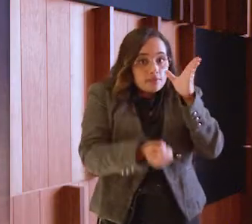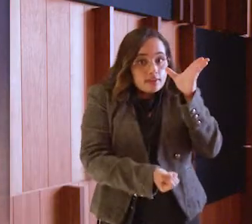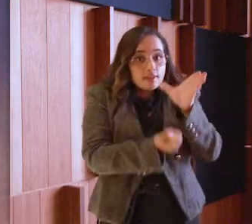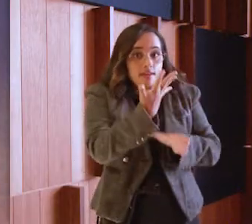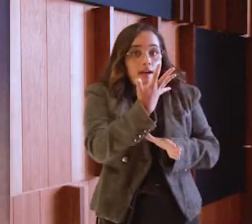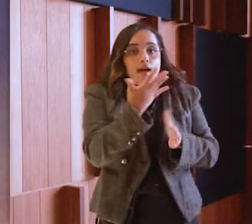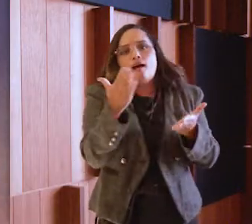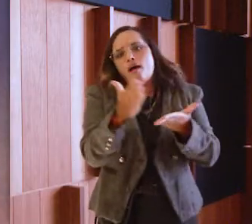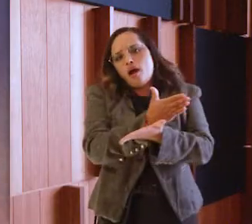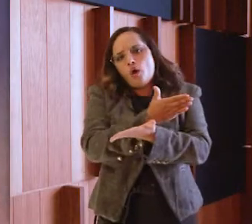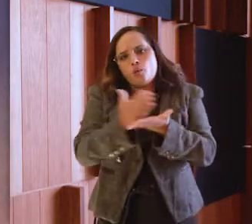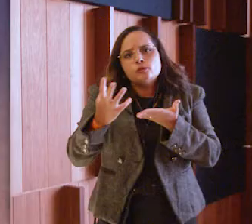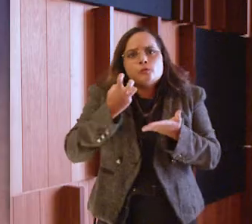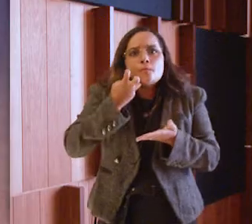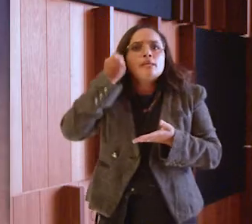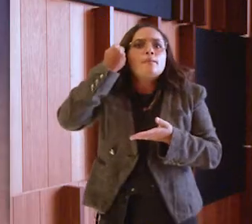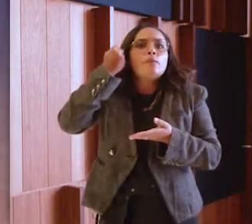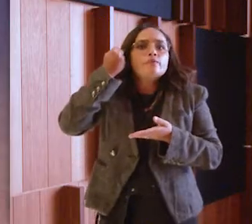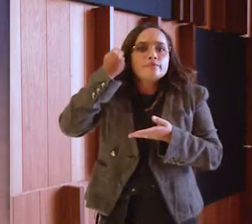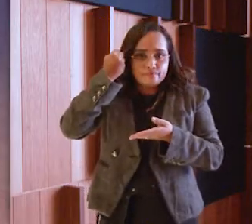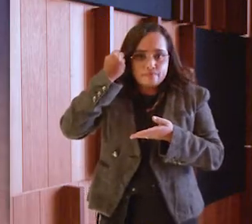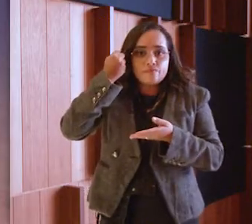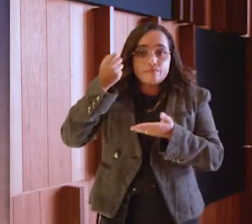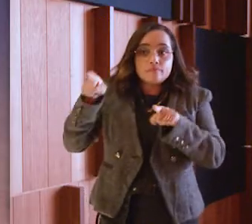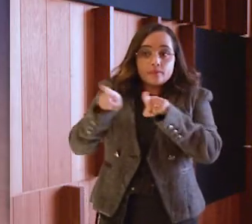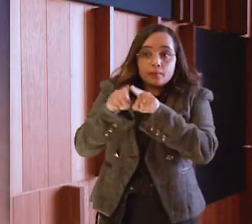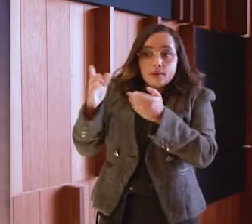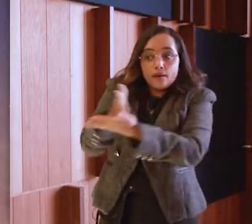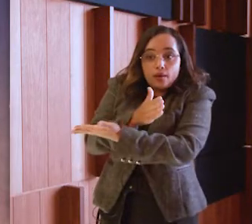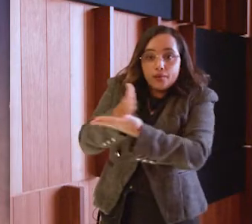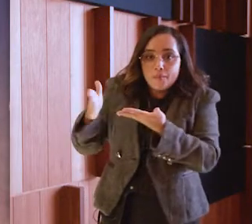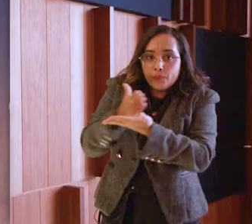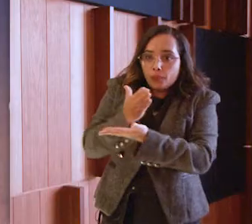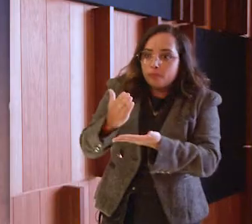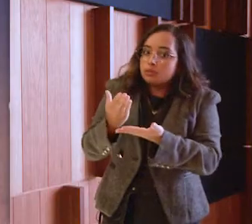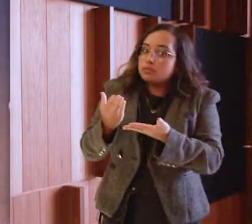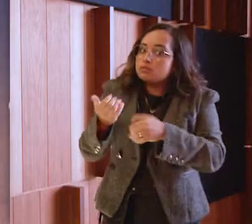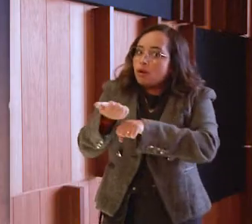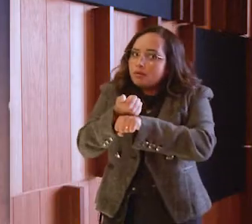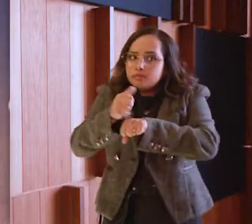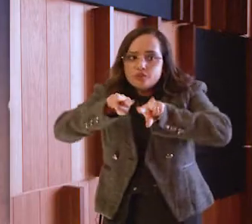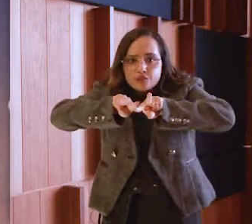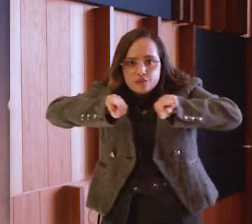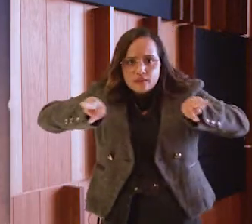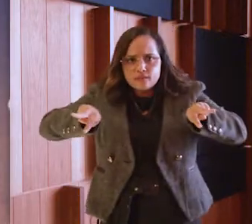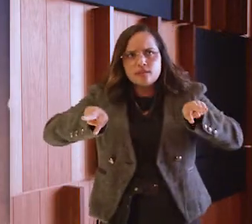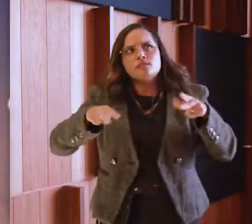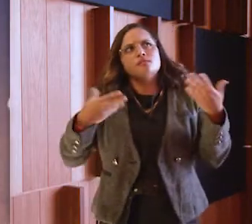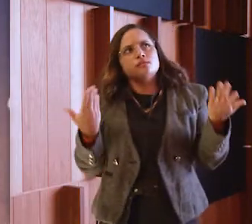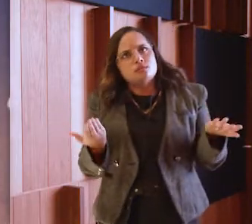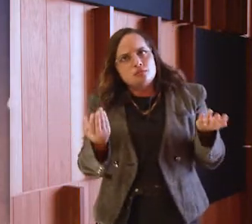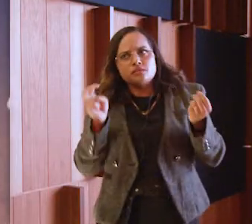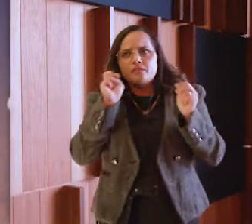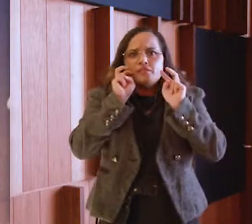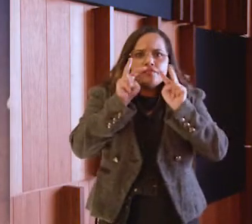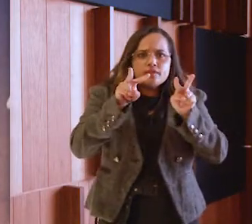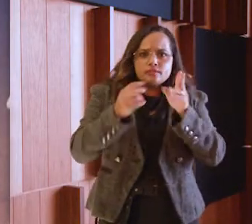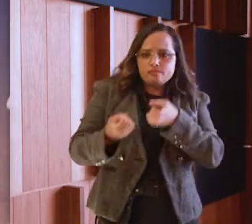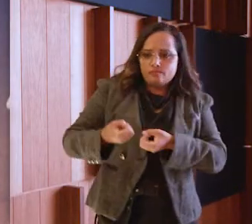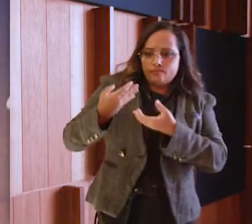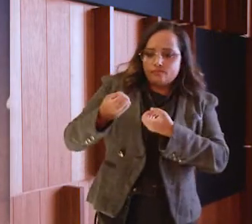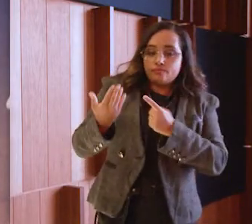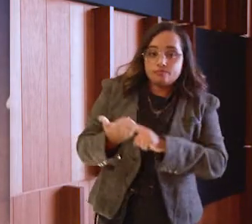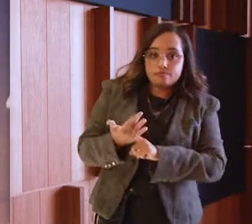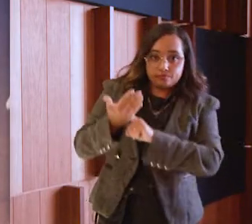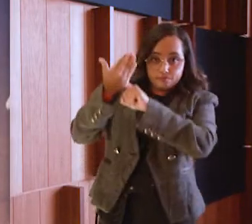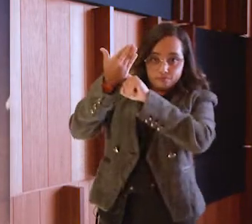these deductions? So we have to start with AI and what's happening from a technology and data perspective in our companies. Then we need